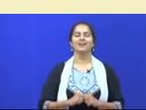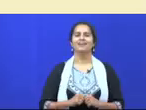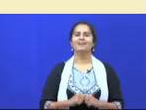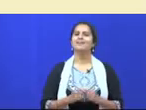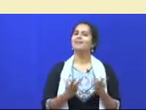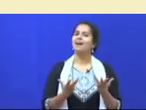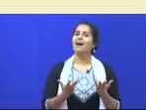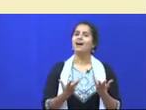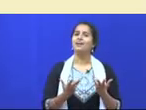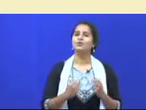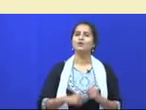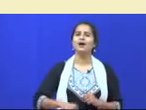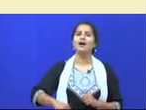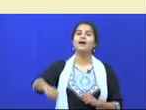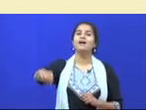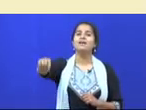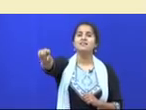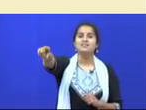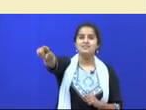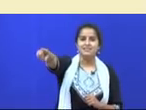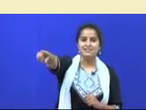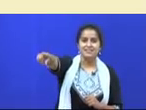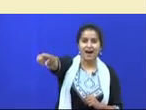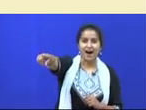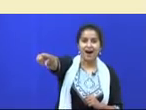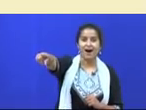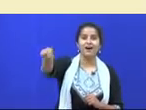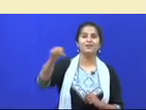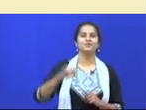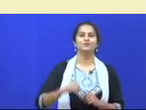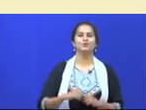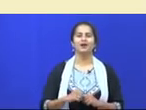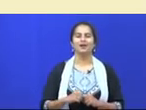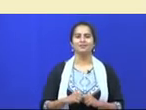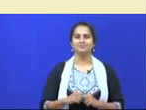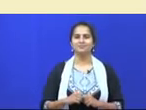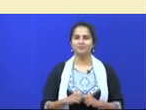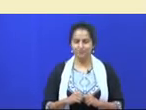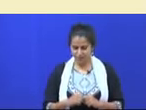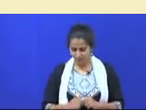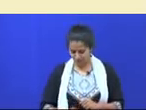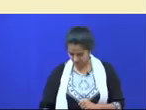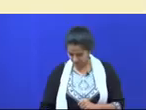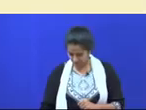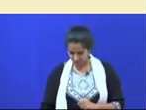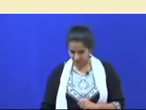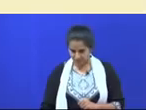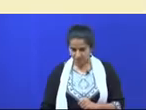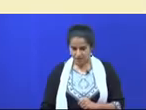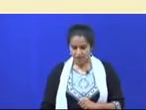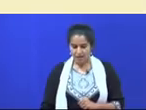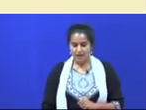Durga. Ka Durga. Sa Durga. Very good.